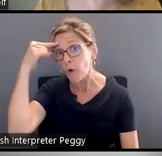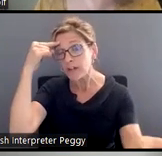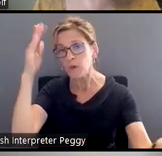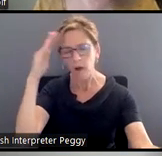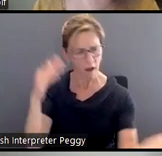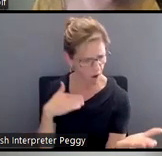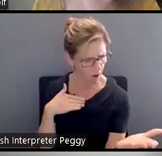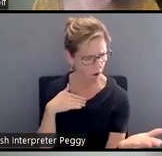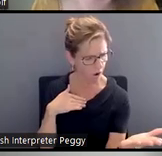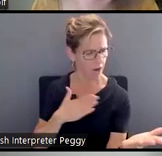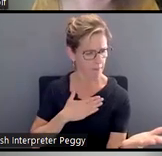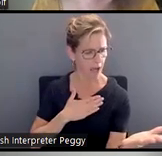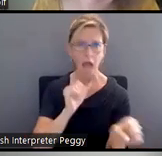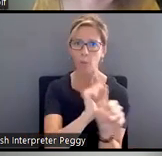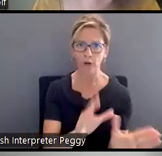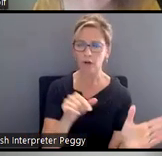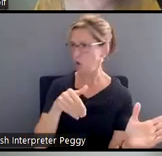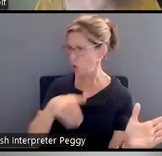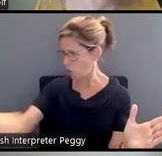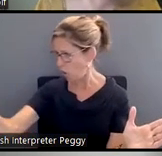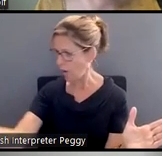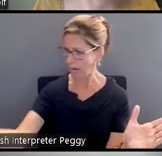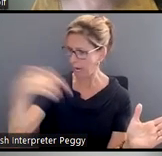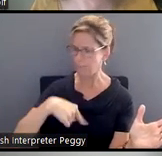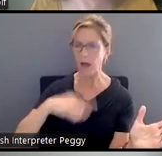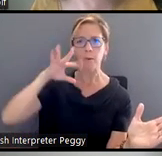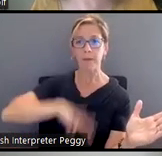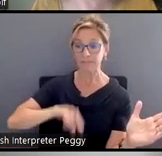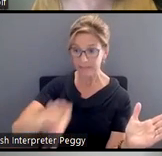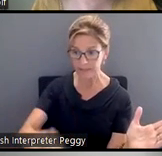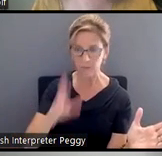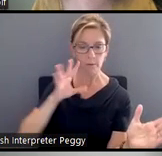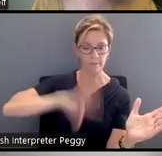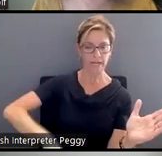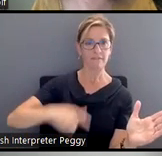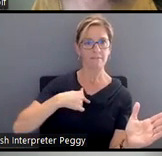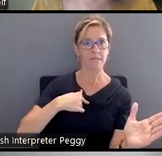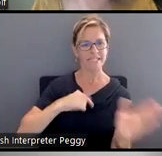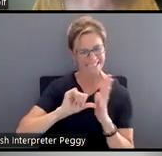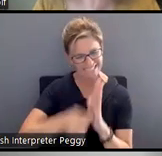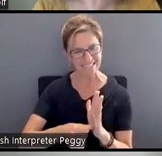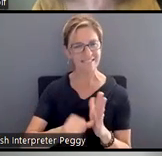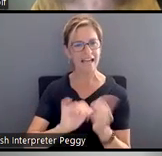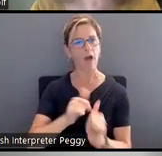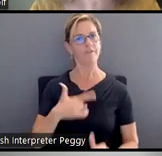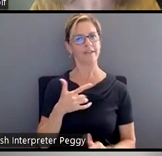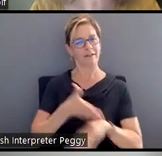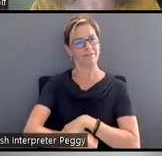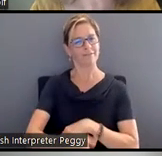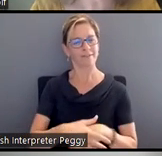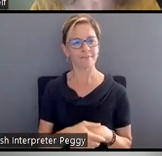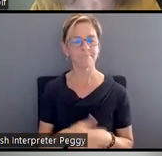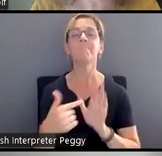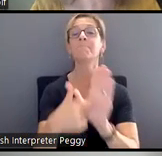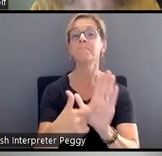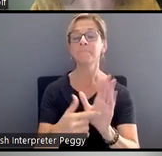programs, or dealing with the learners directly, you want to highlight the benefits and those emotions. So I'll give you an